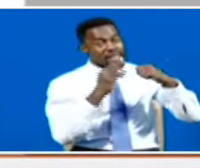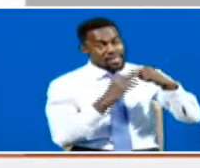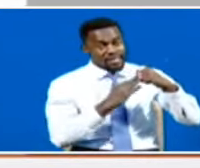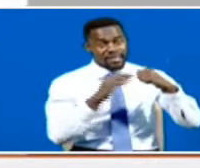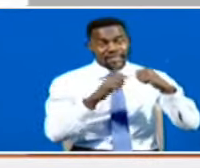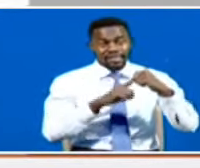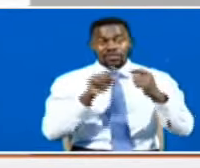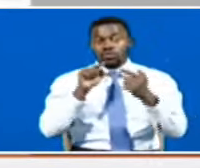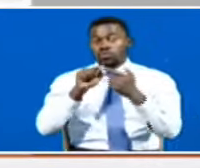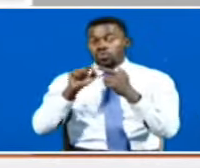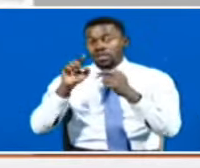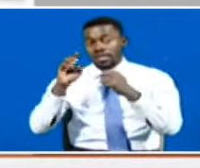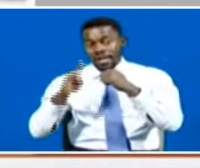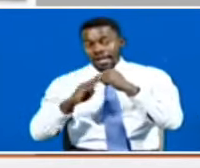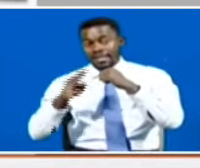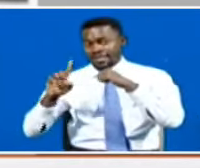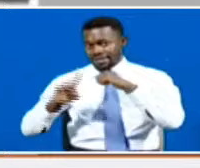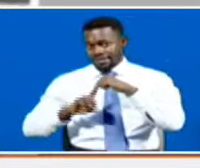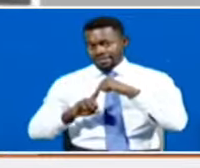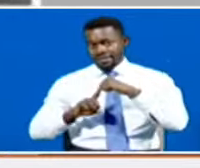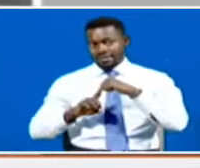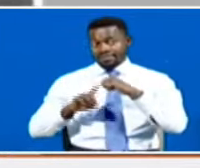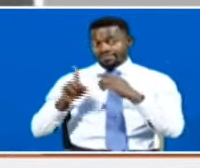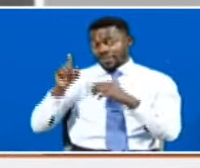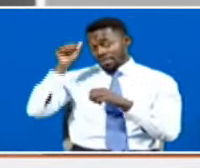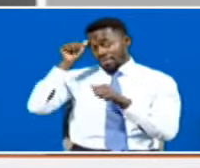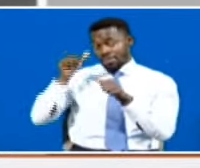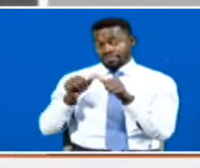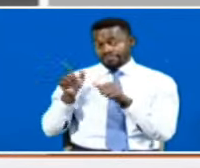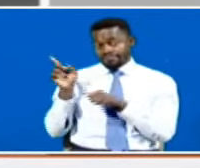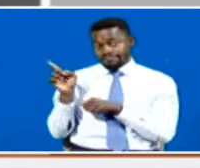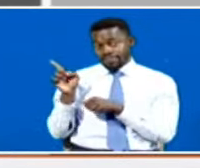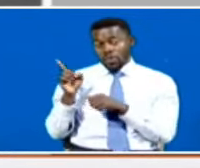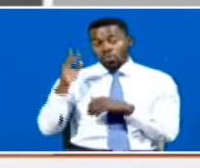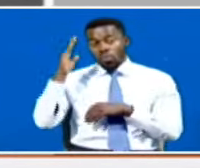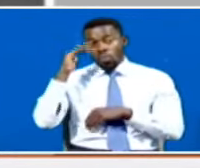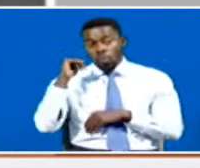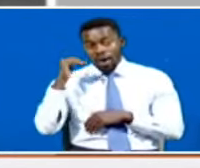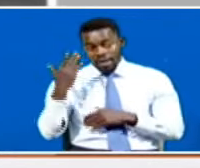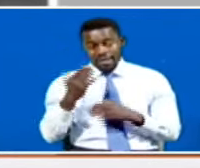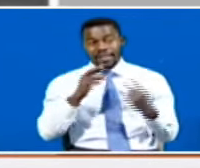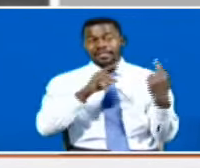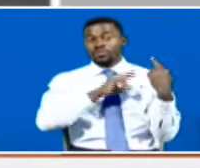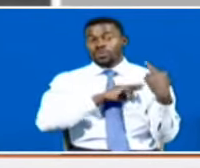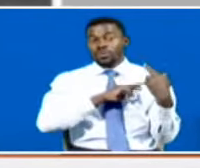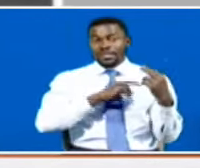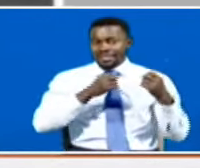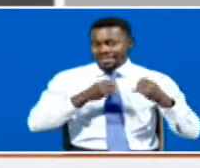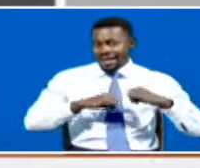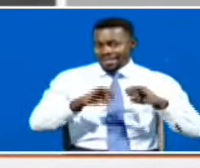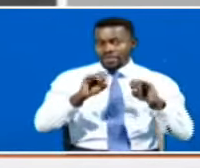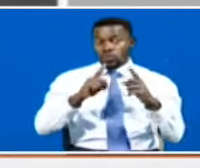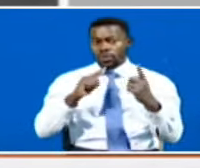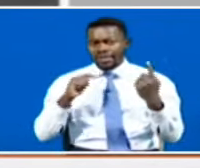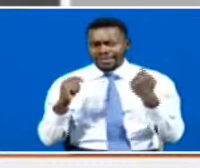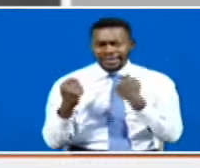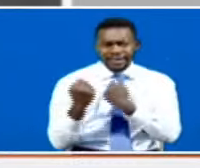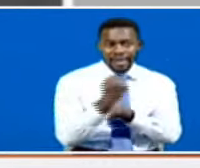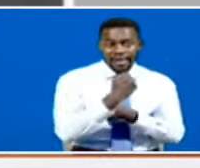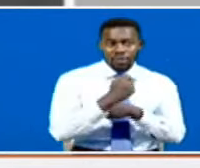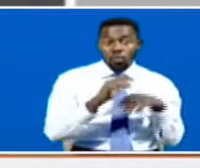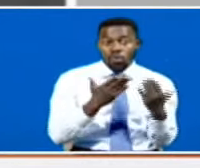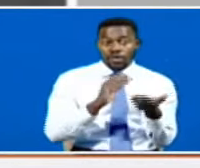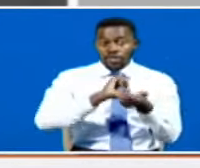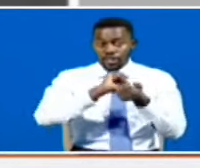1996. General Mahmoud is remembered for his role in neutralizing the 1982 attempted coup when he was the Deputy